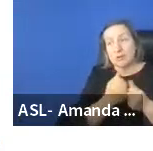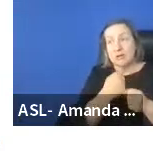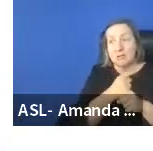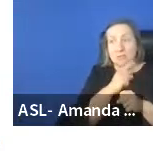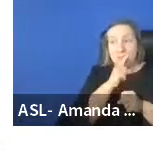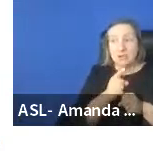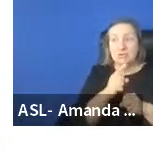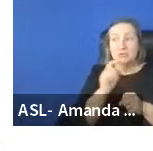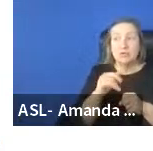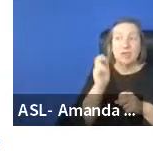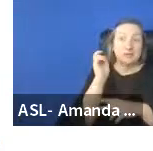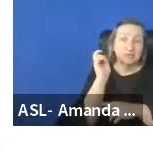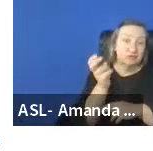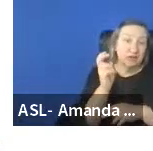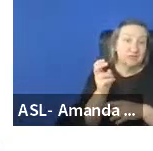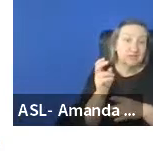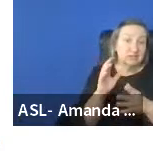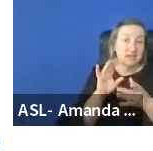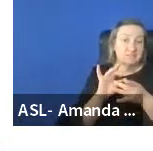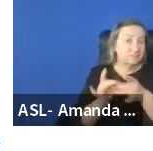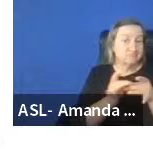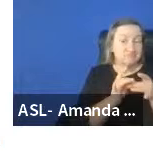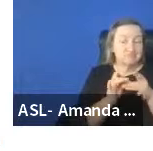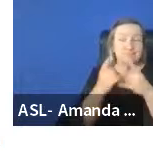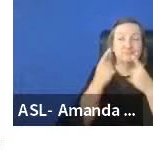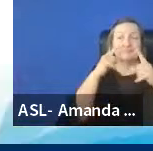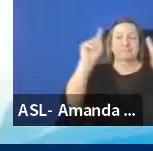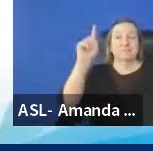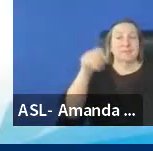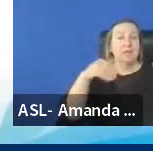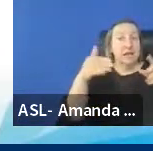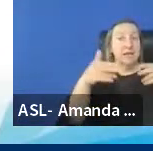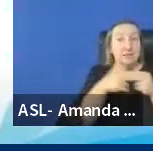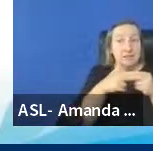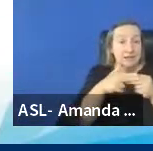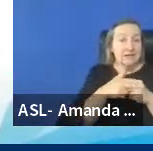transit network. So next slide, please.